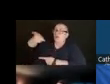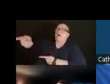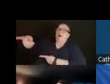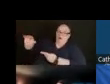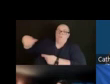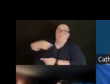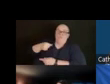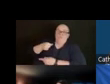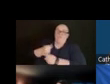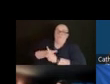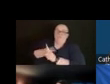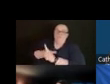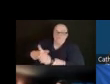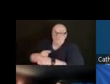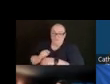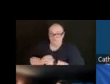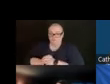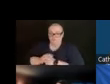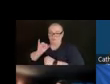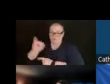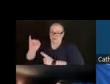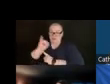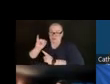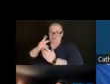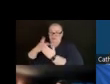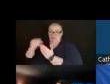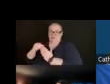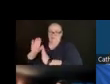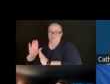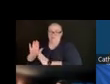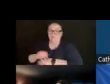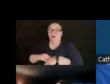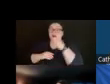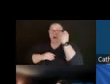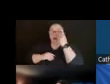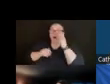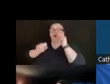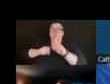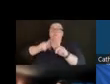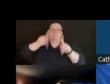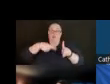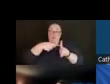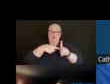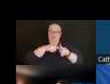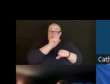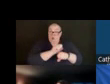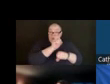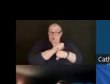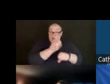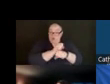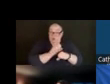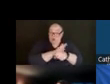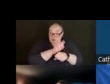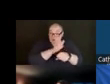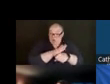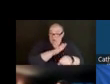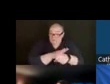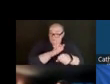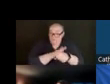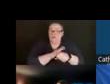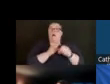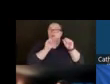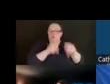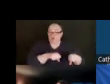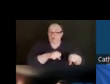And it can be based on the individual's work history if they have worked enough Social Security quarters, or it can be based